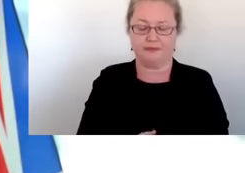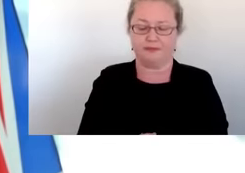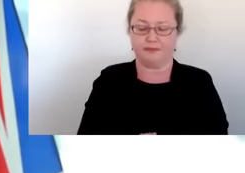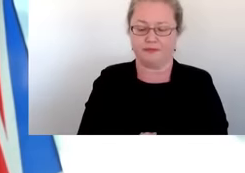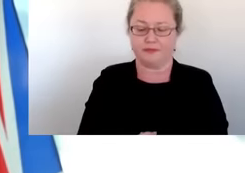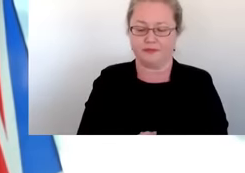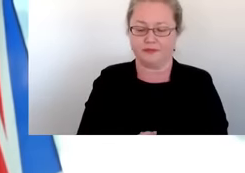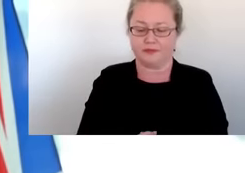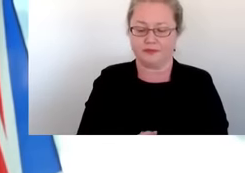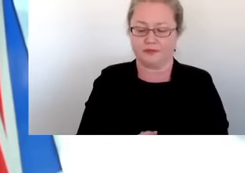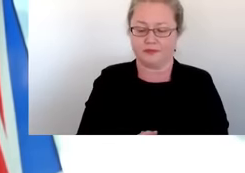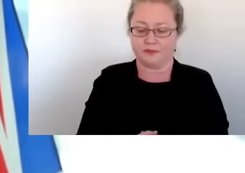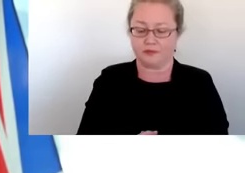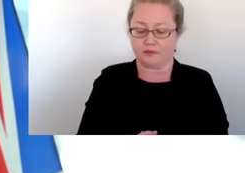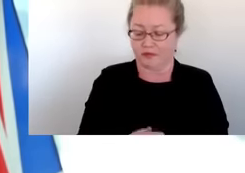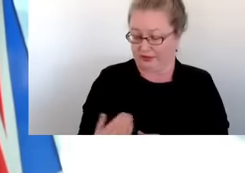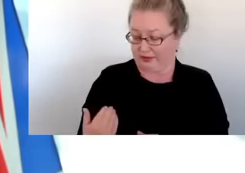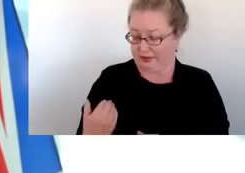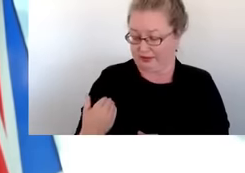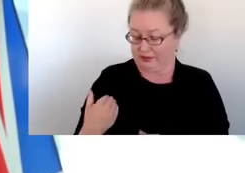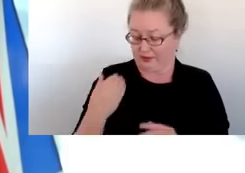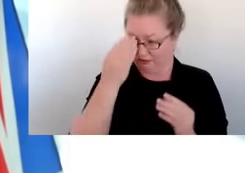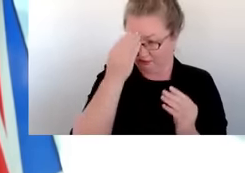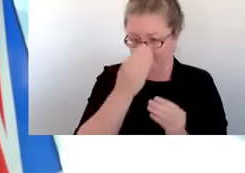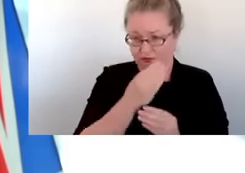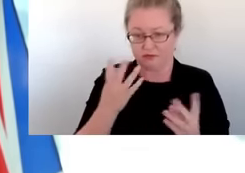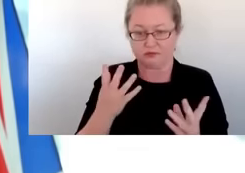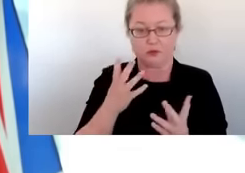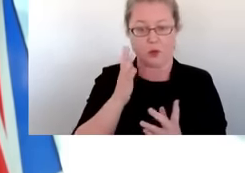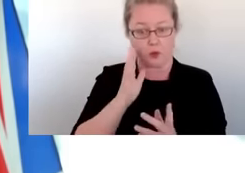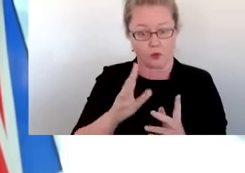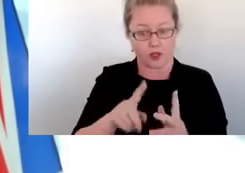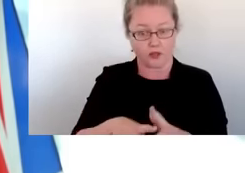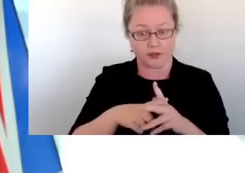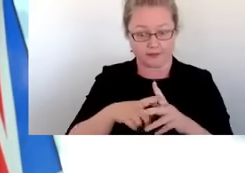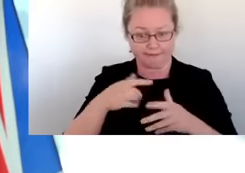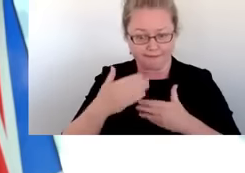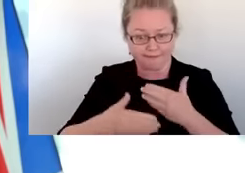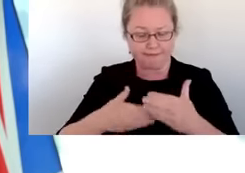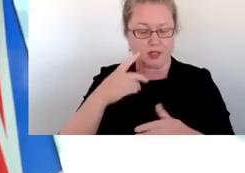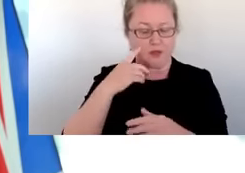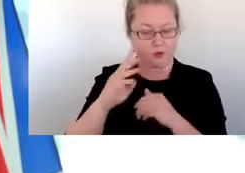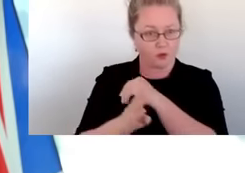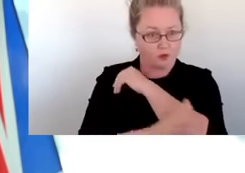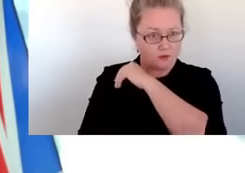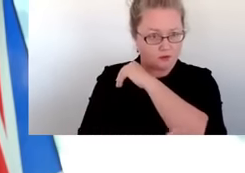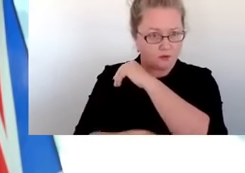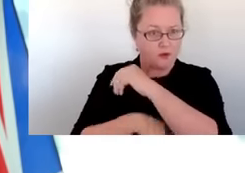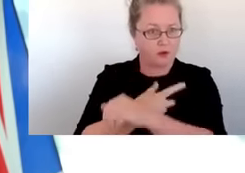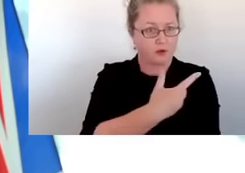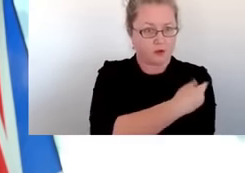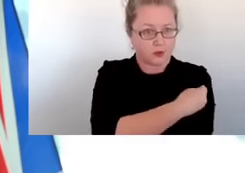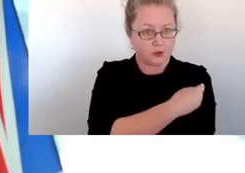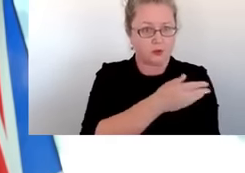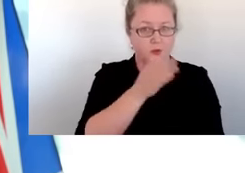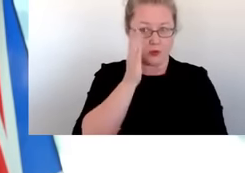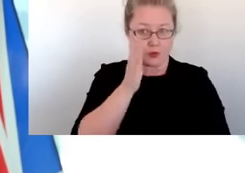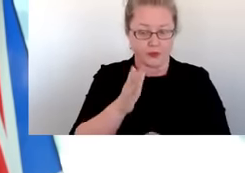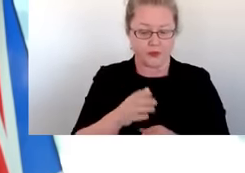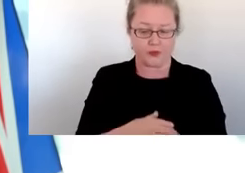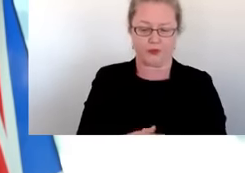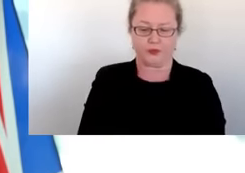had started the work necessary to offer a fall booster dose. Many of us might recall receiving text on this important